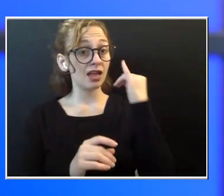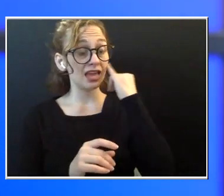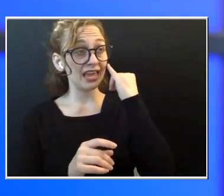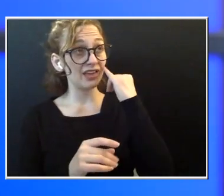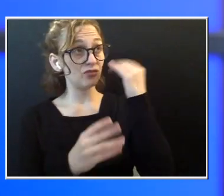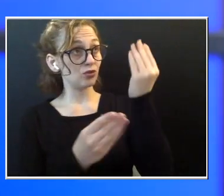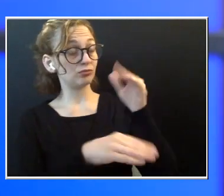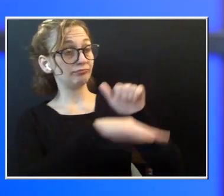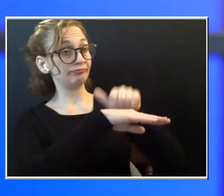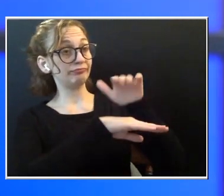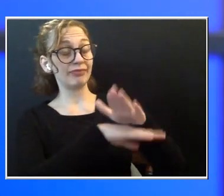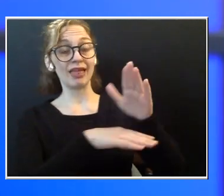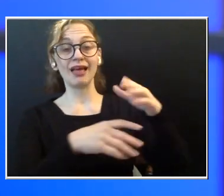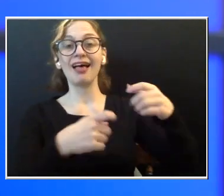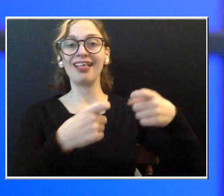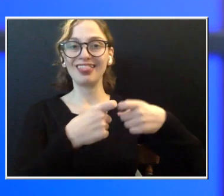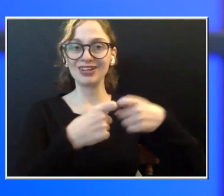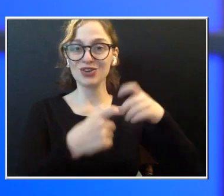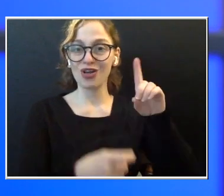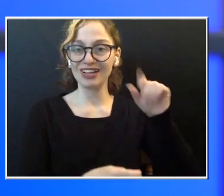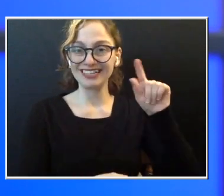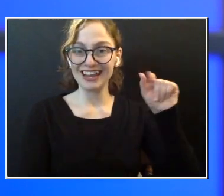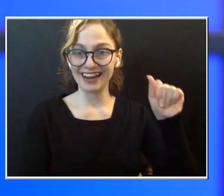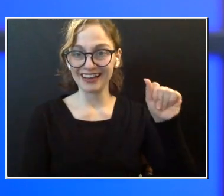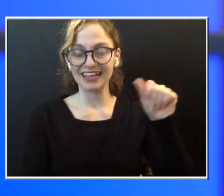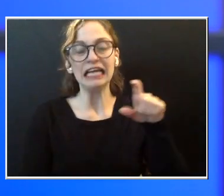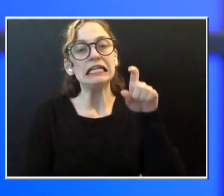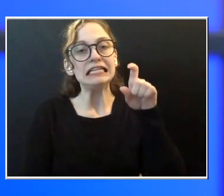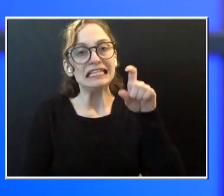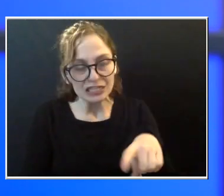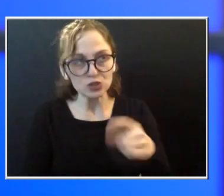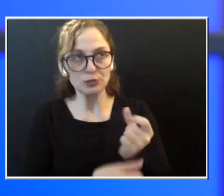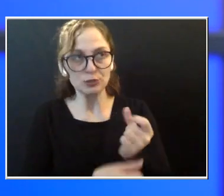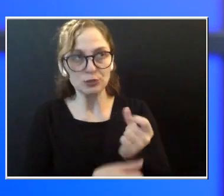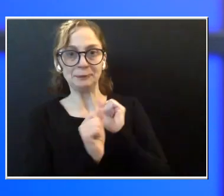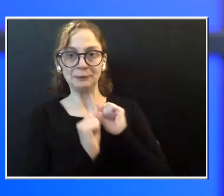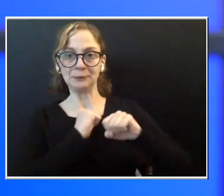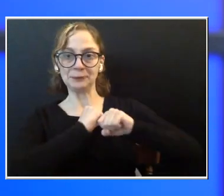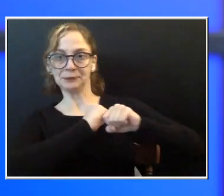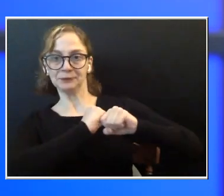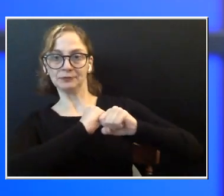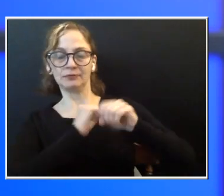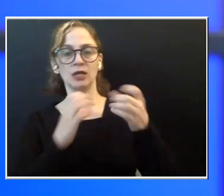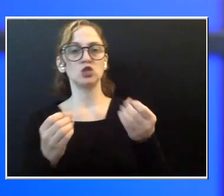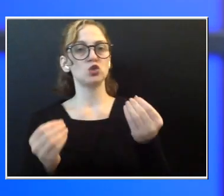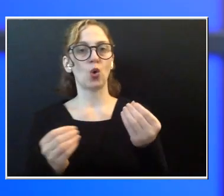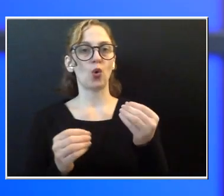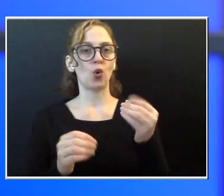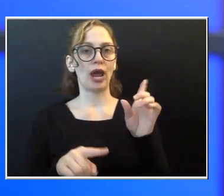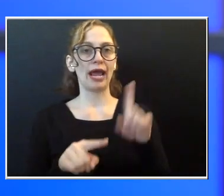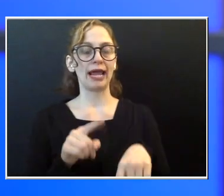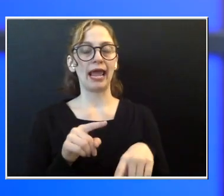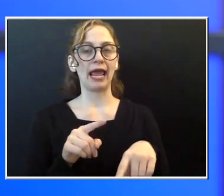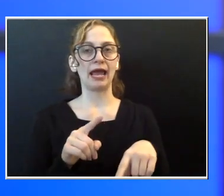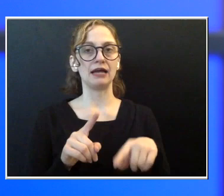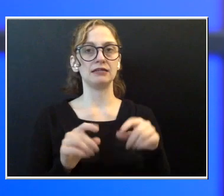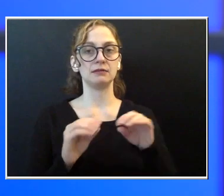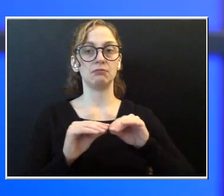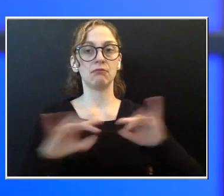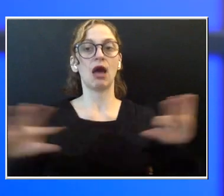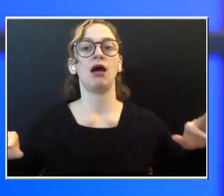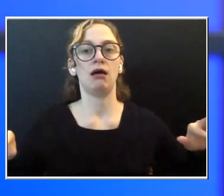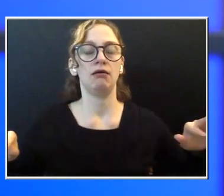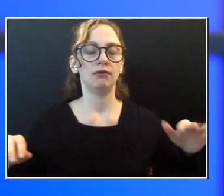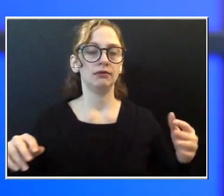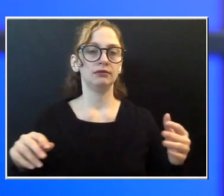done in a protected way, and you need to have processes in place to say, we stop this if a patient wants to withdraw consent,